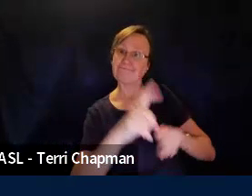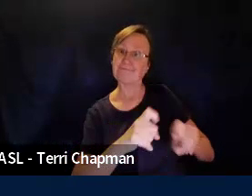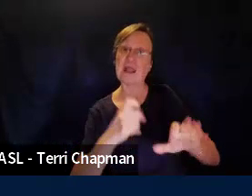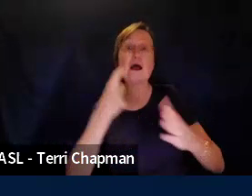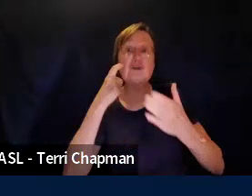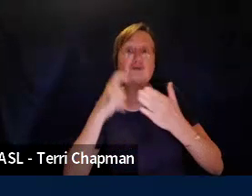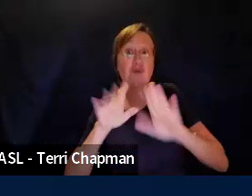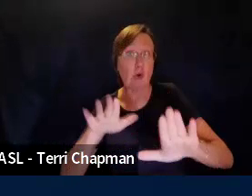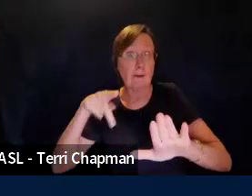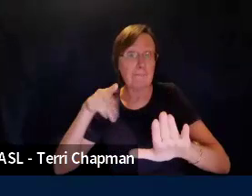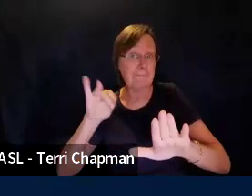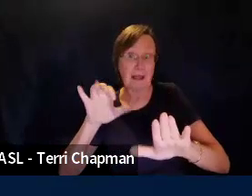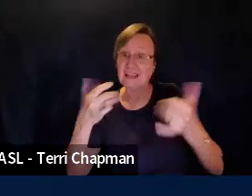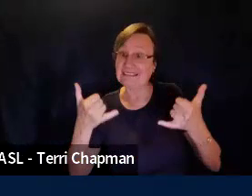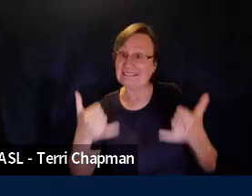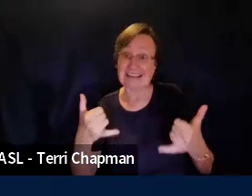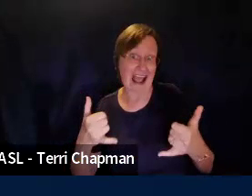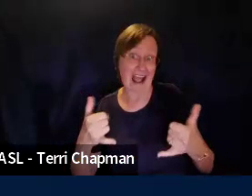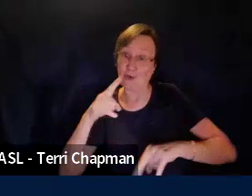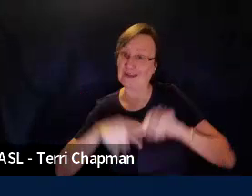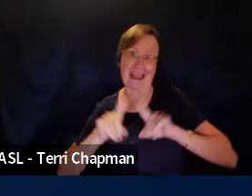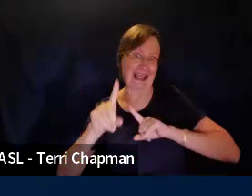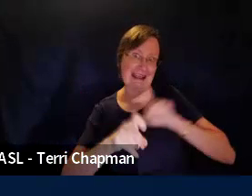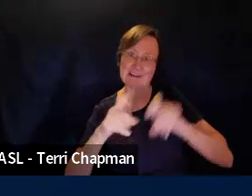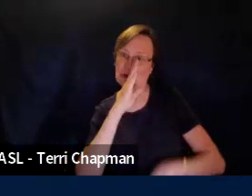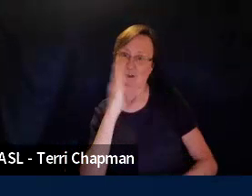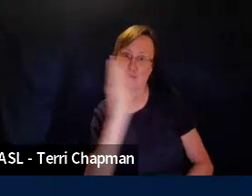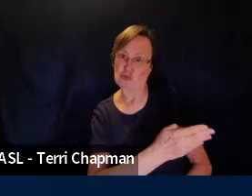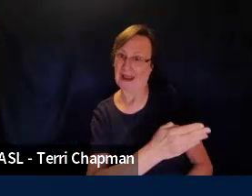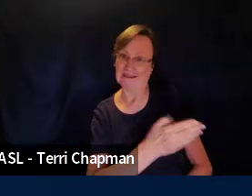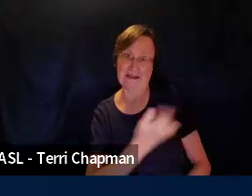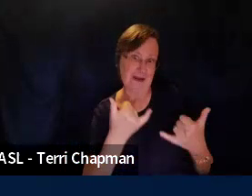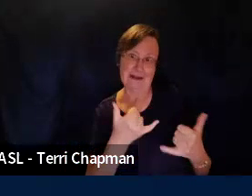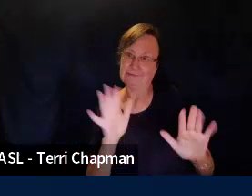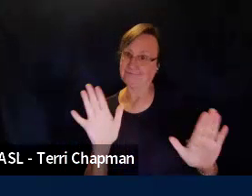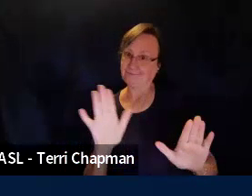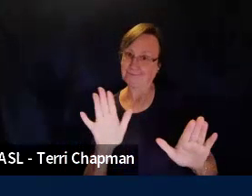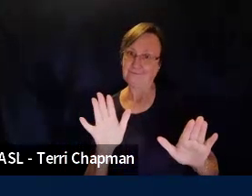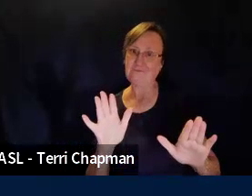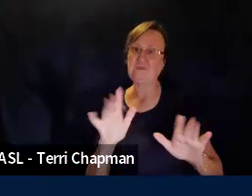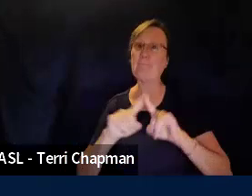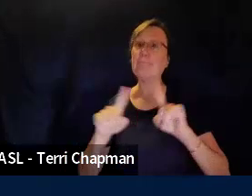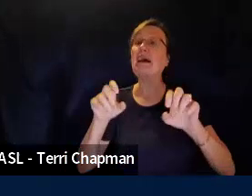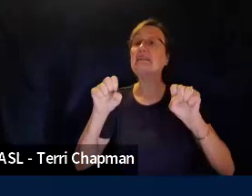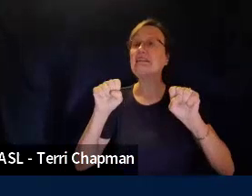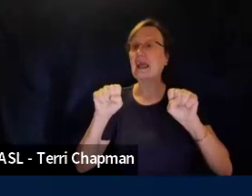members of the public will not be permitted to ask questions directly right now, but they may enter their